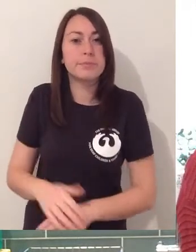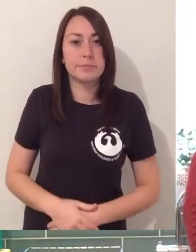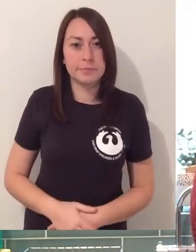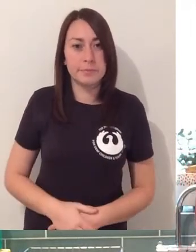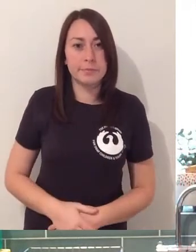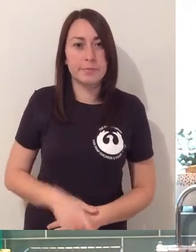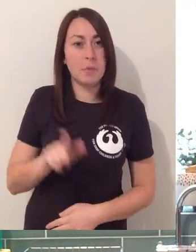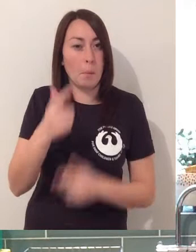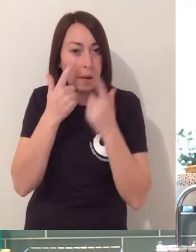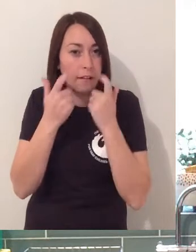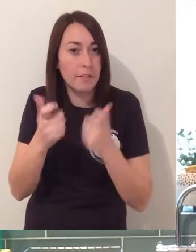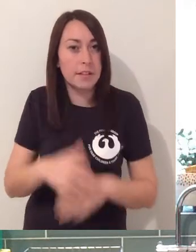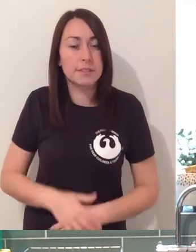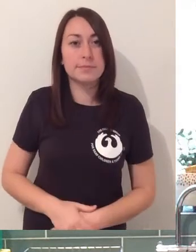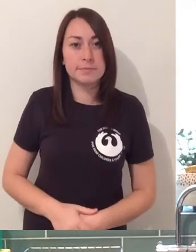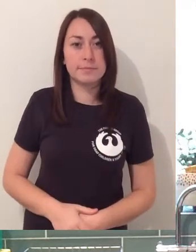So be very careful at this point.